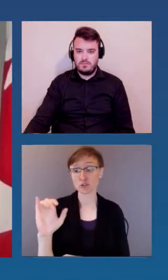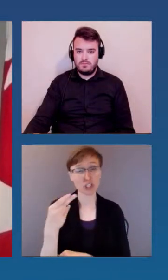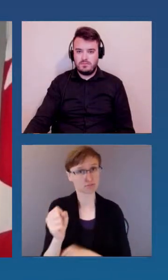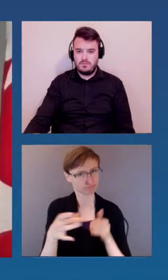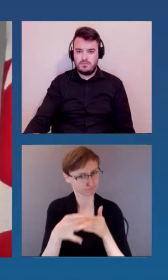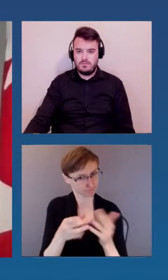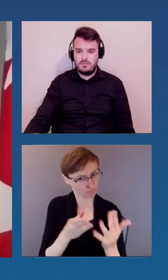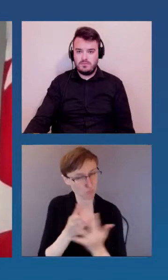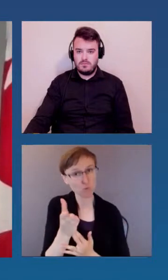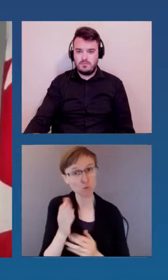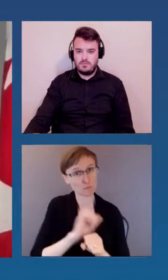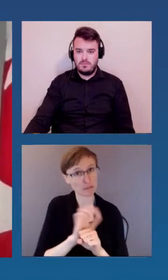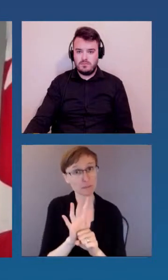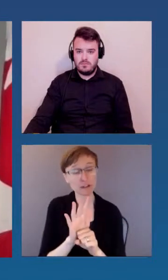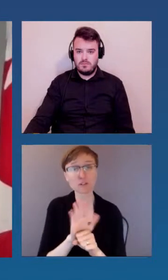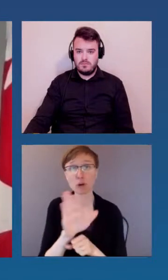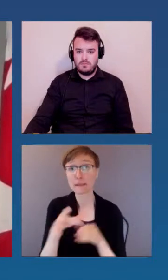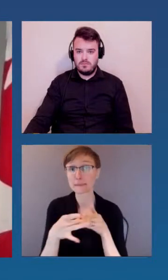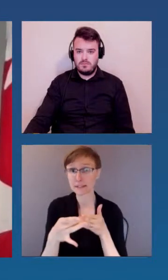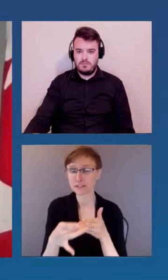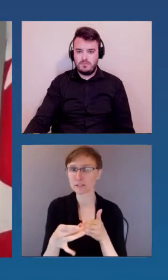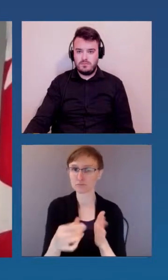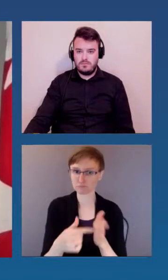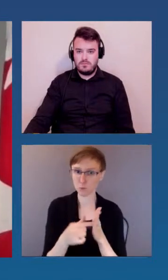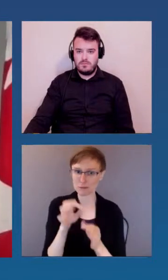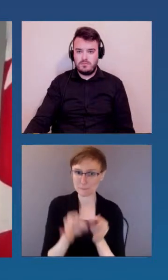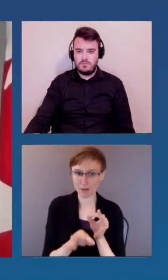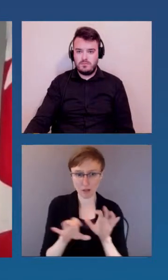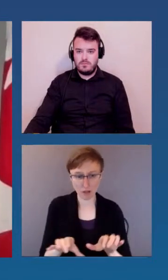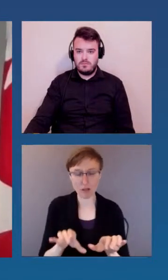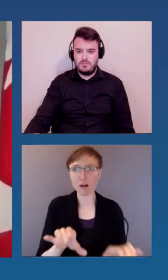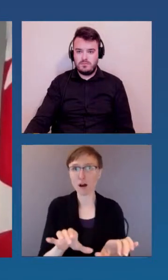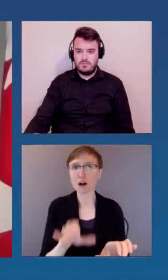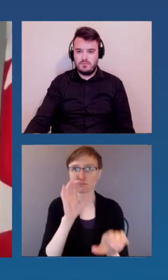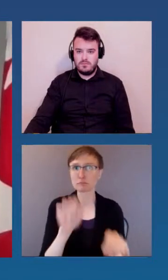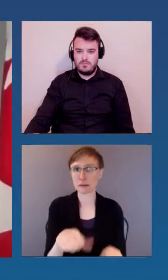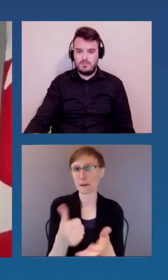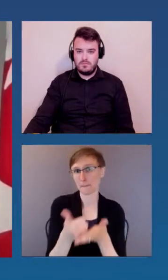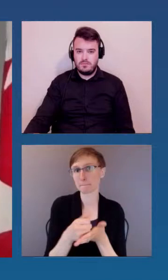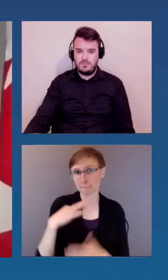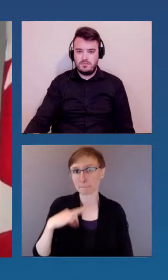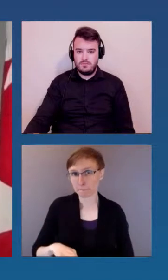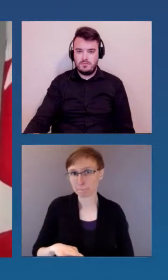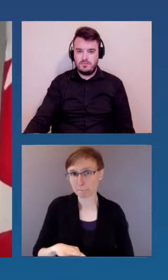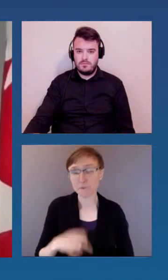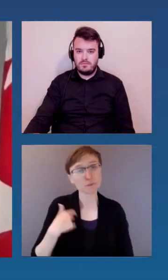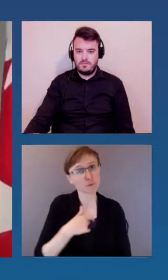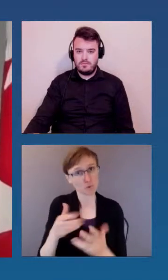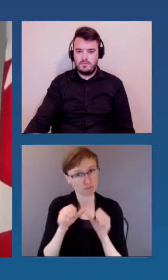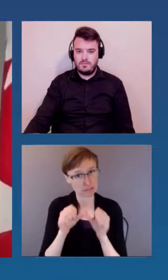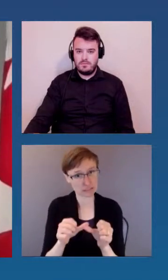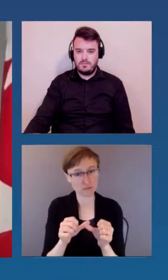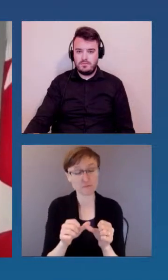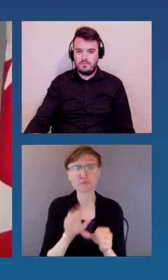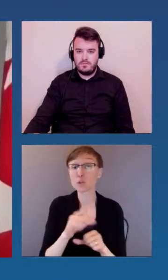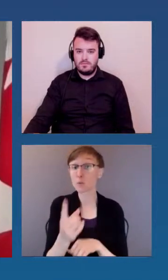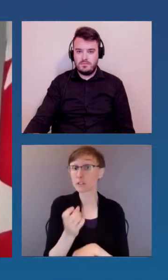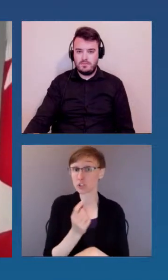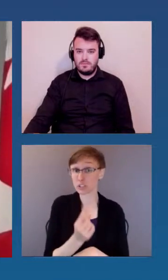put ourselves in the situation. In today's press conference from all the leaders of the colleges and universities and the associations are telling